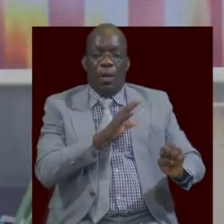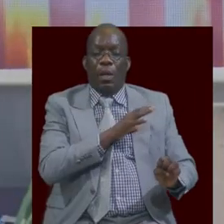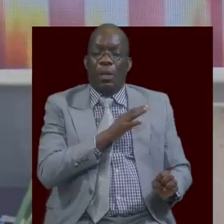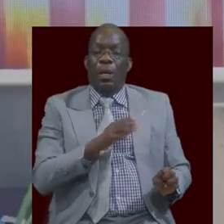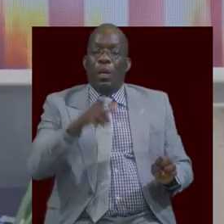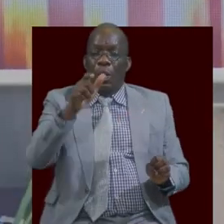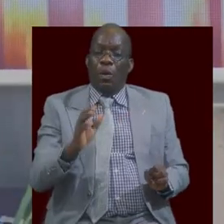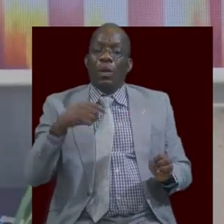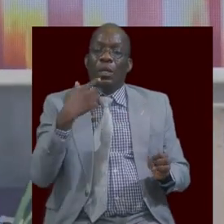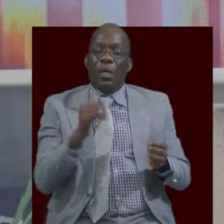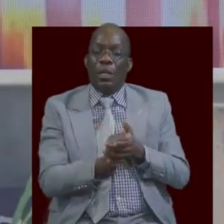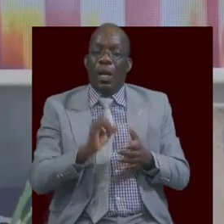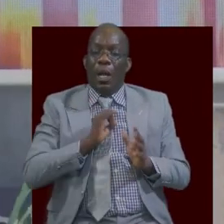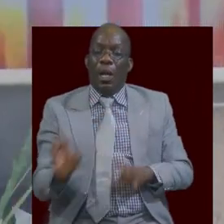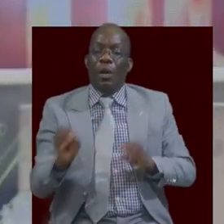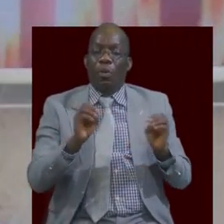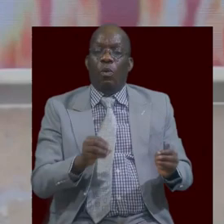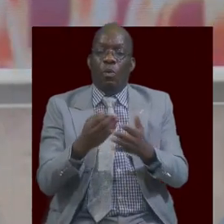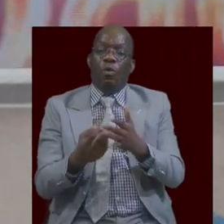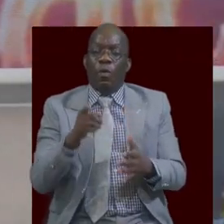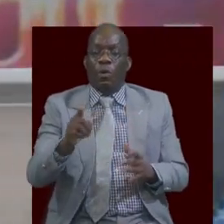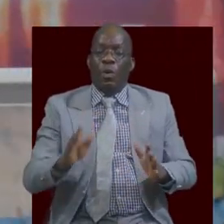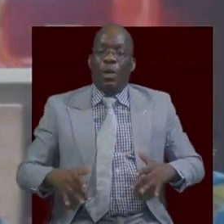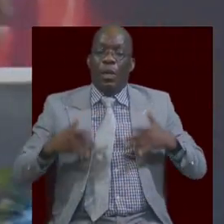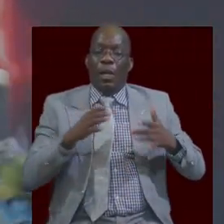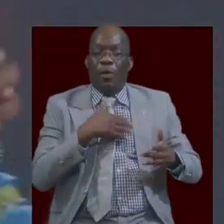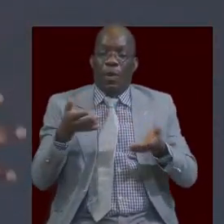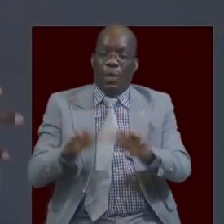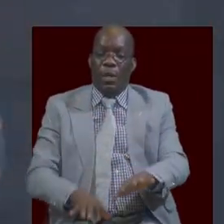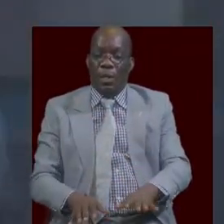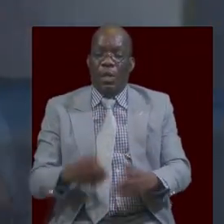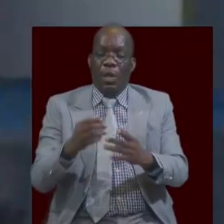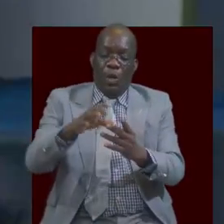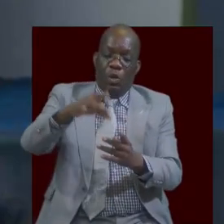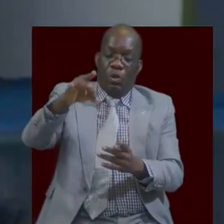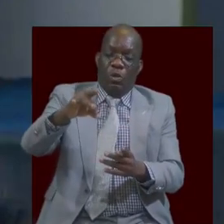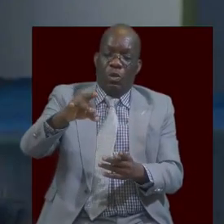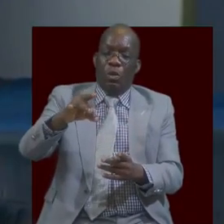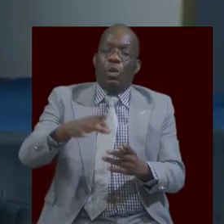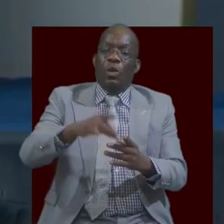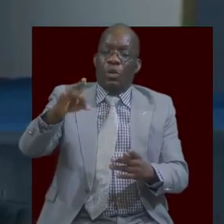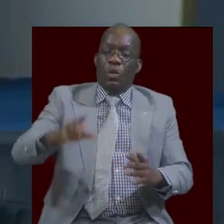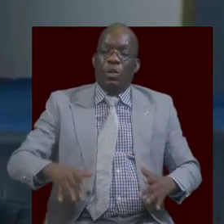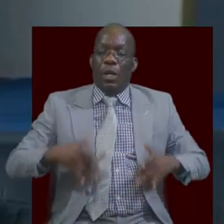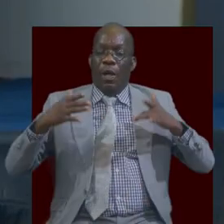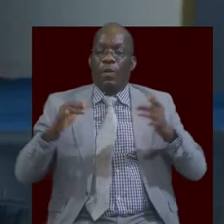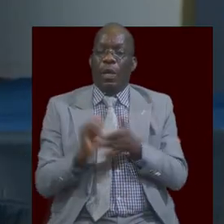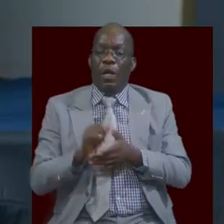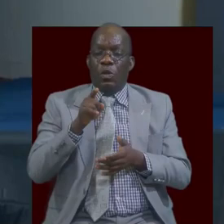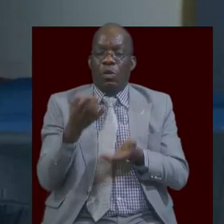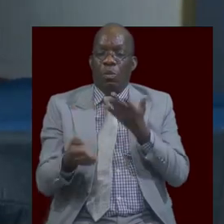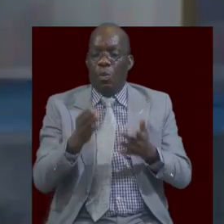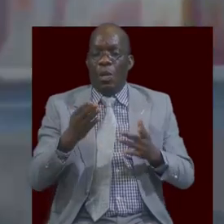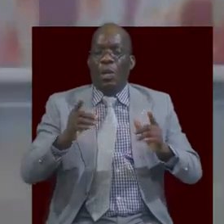life and death, good and evil. Choose. Choose life, that you may live, and